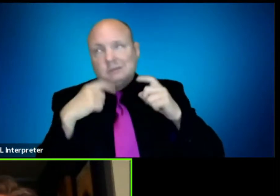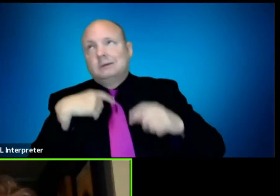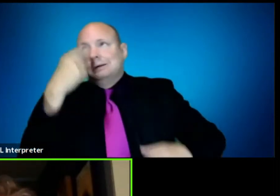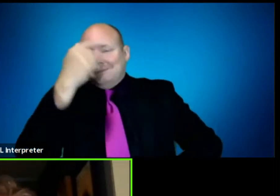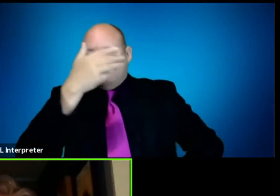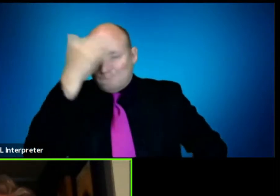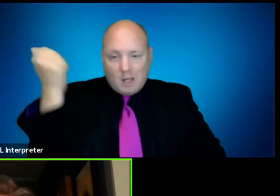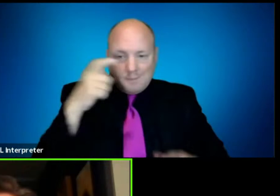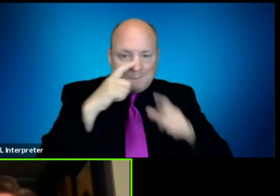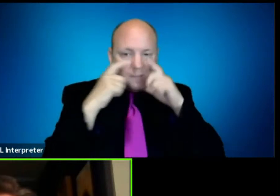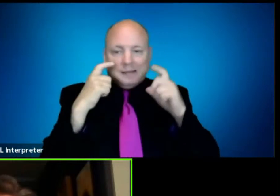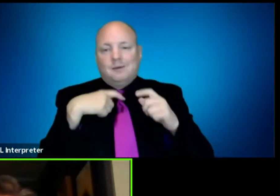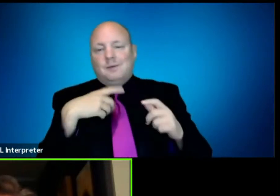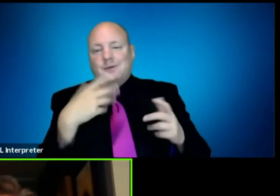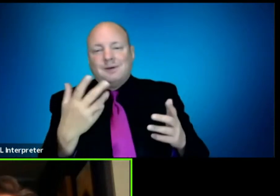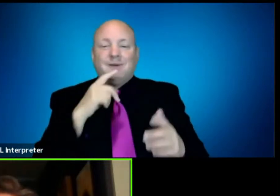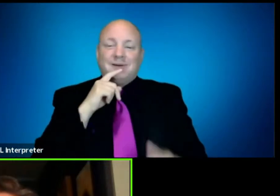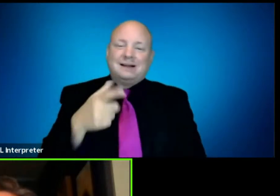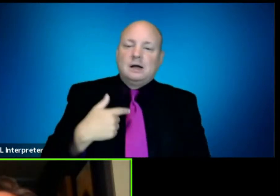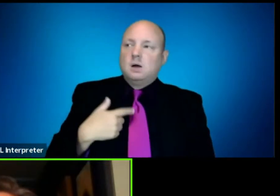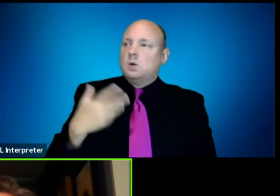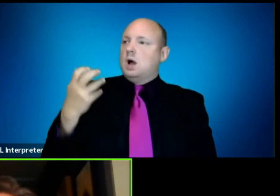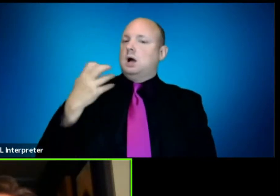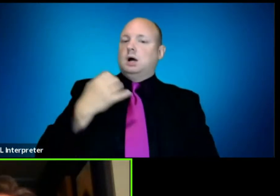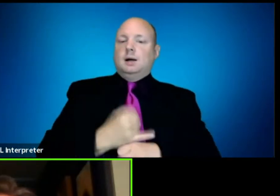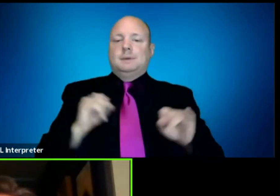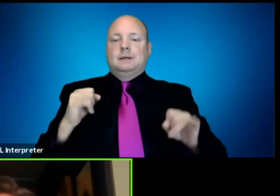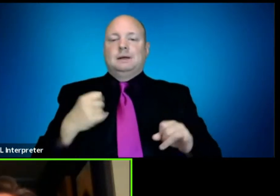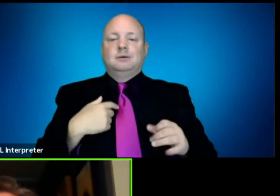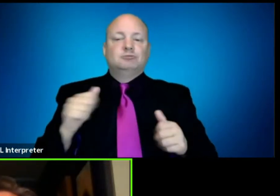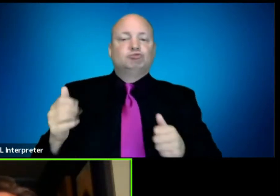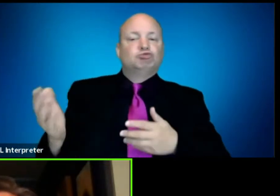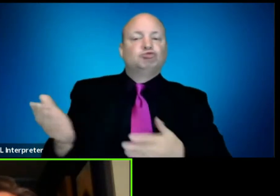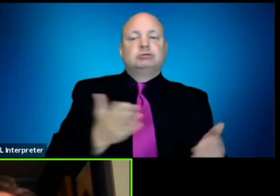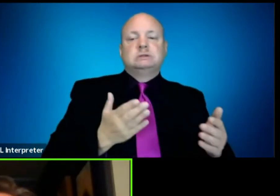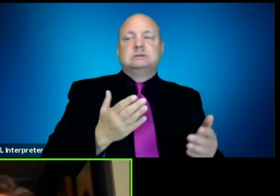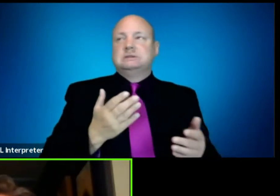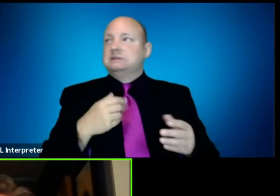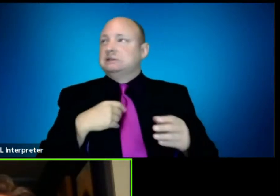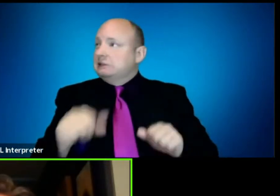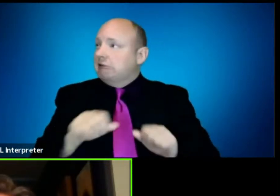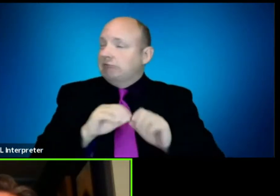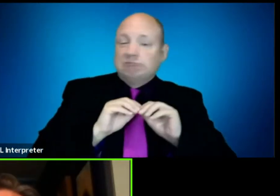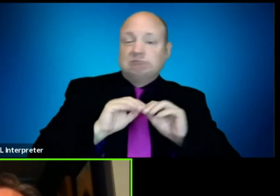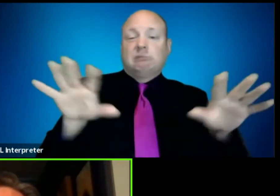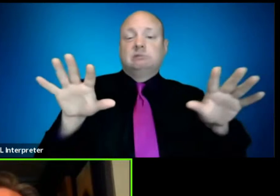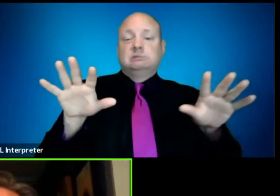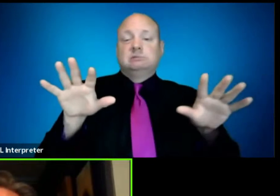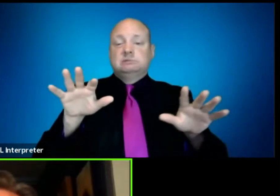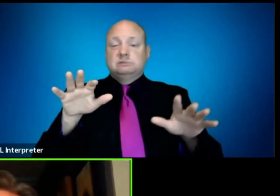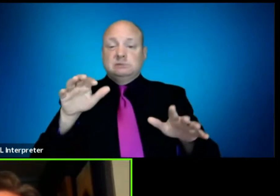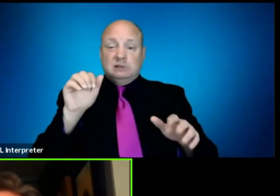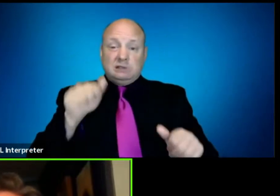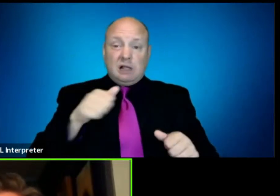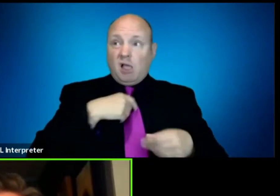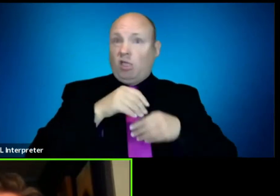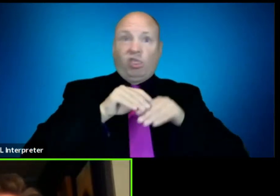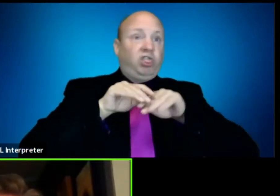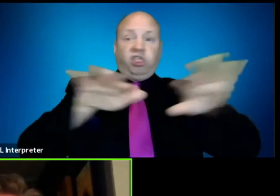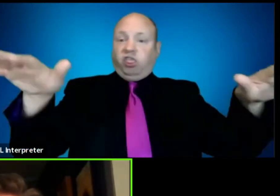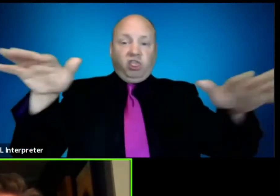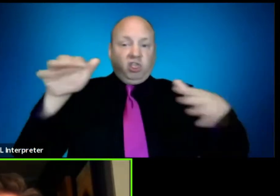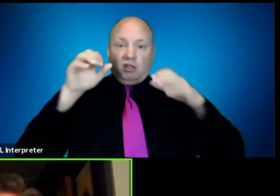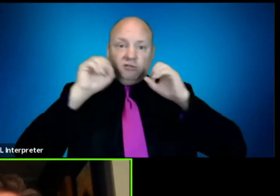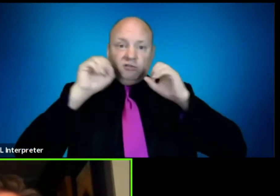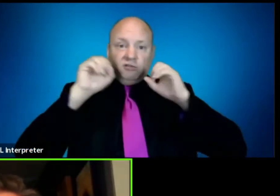to bring the virus home to my 10-year-old child? Am I going to bring the virus home to my grandmother who lives with us? We all want to be in a place where we